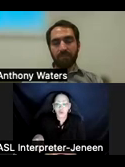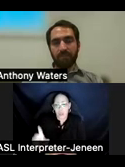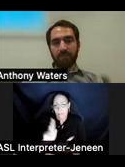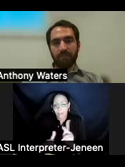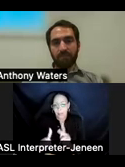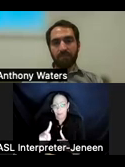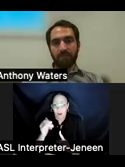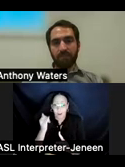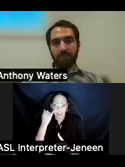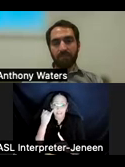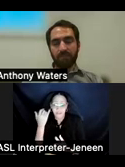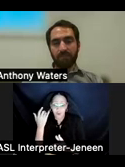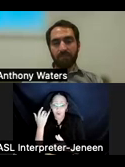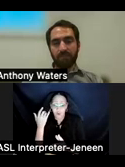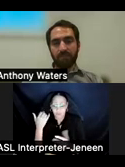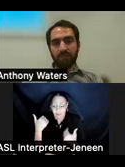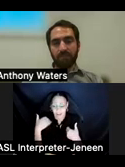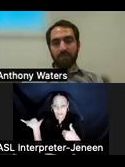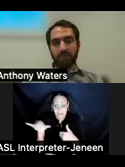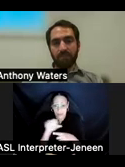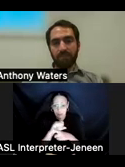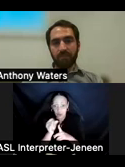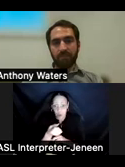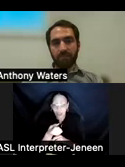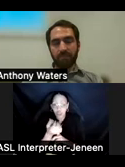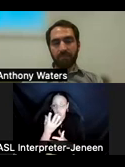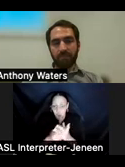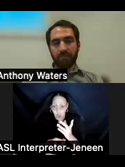in the situation of having lost someone,